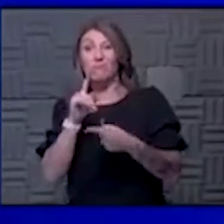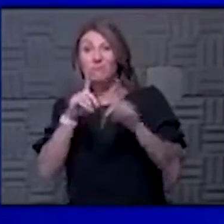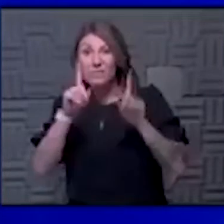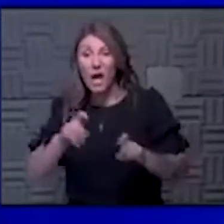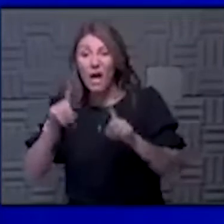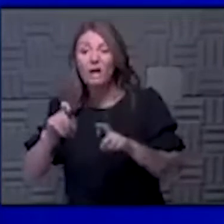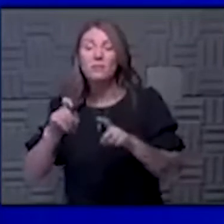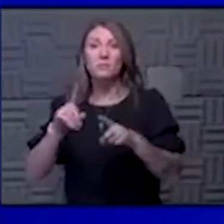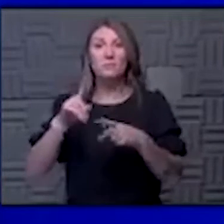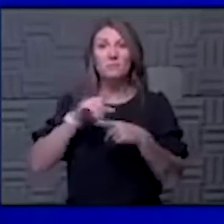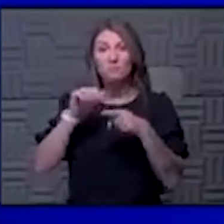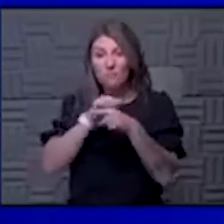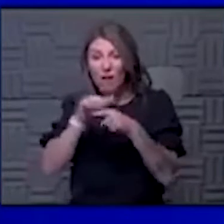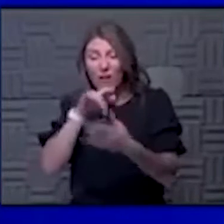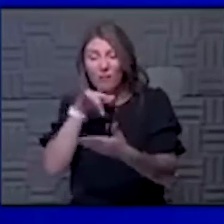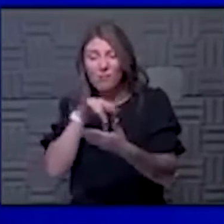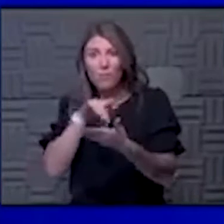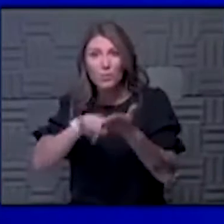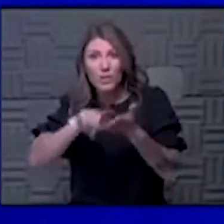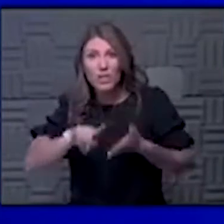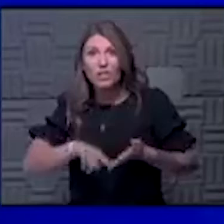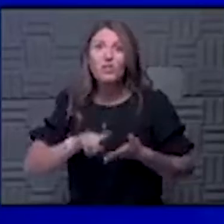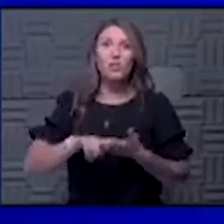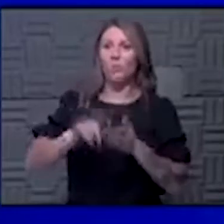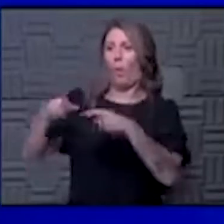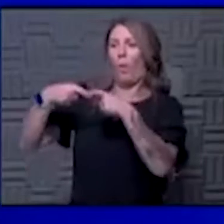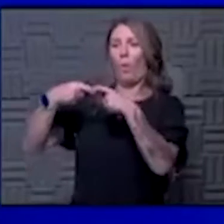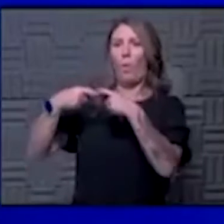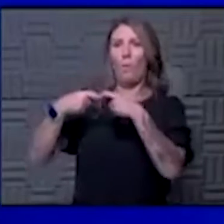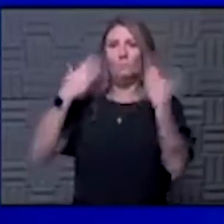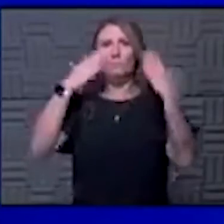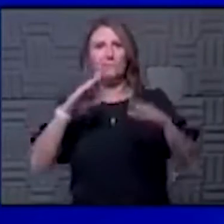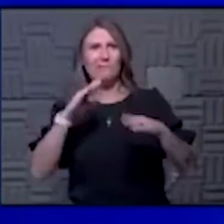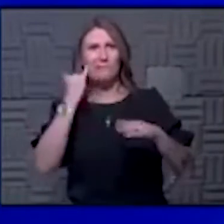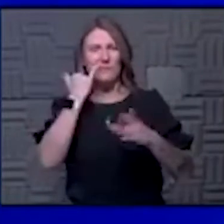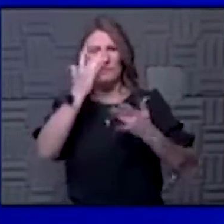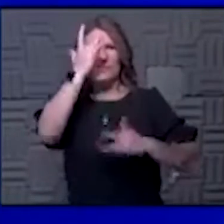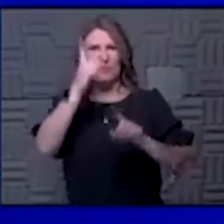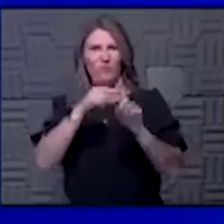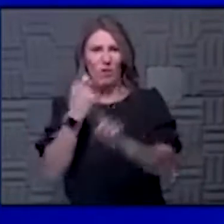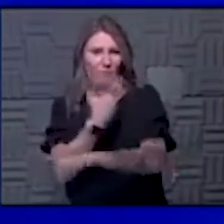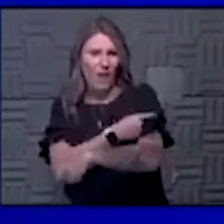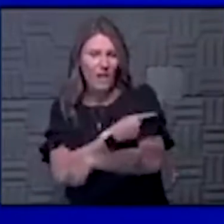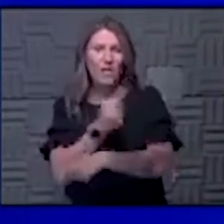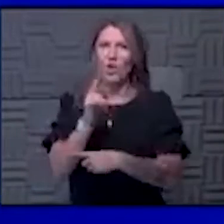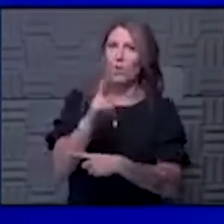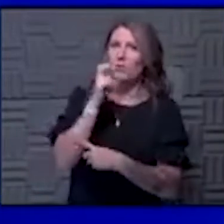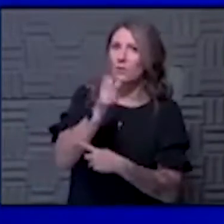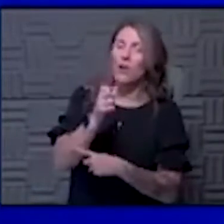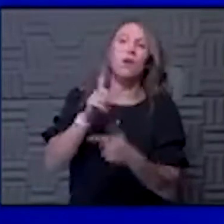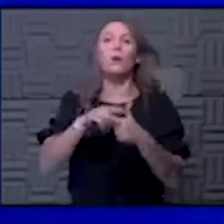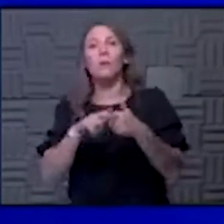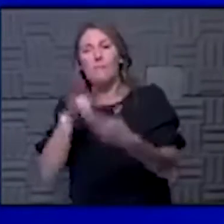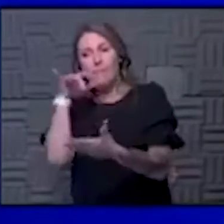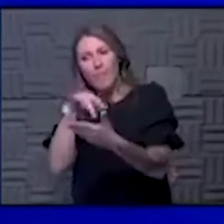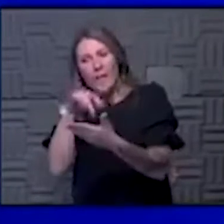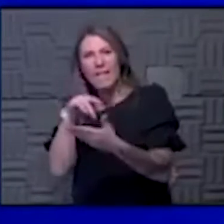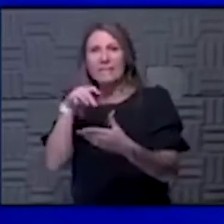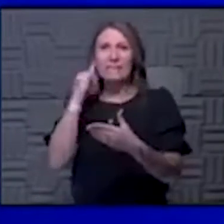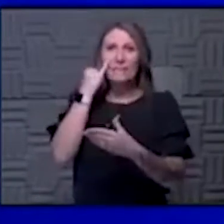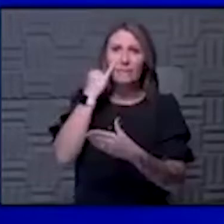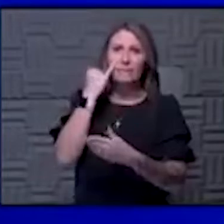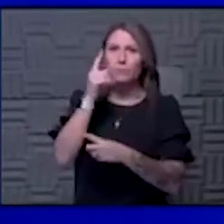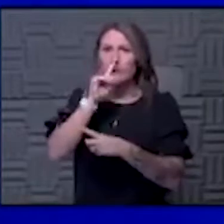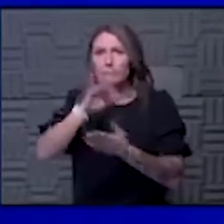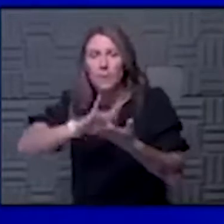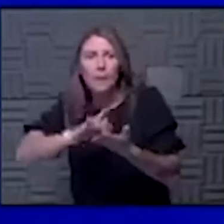patients with difficult outcomes, and they weren't sure if it was due to the vaccine or not. So then they have to do a lot of studies on that. So were they in the placebo arm? They were in the vaccine